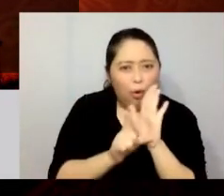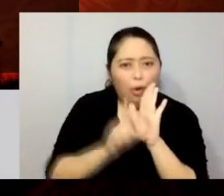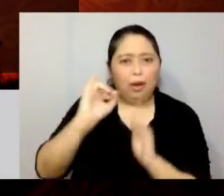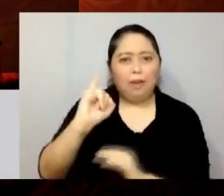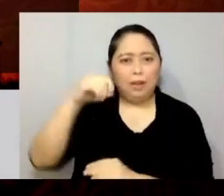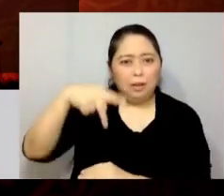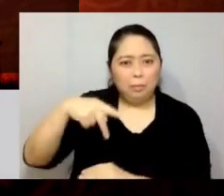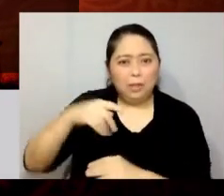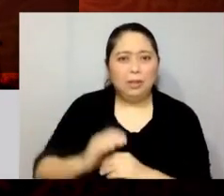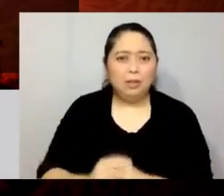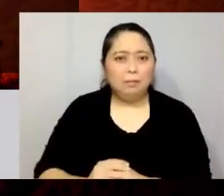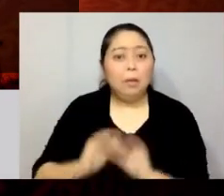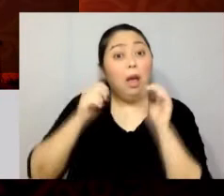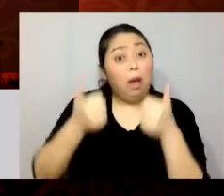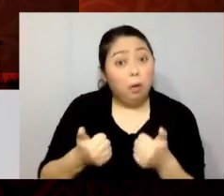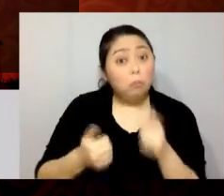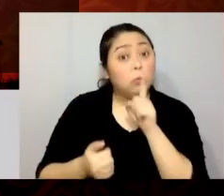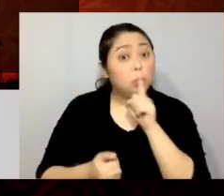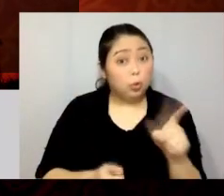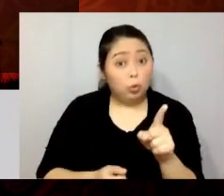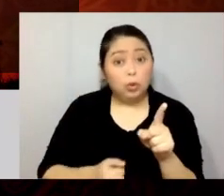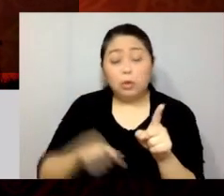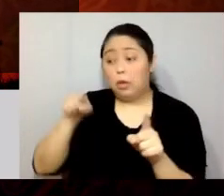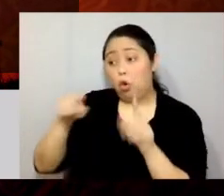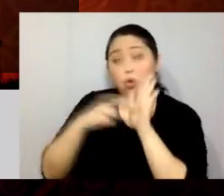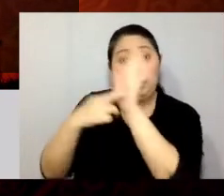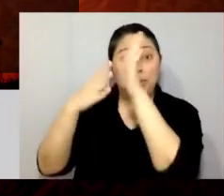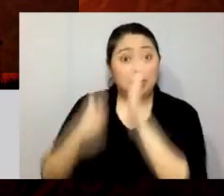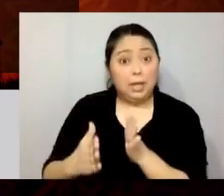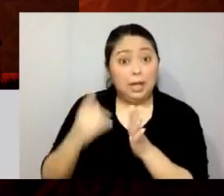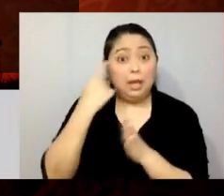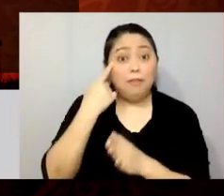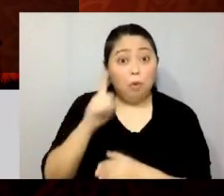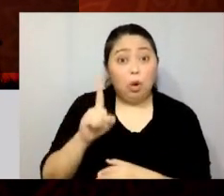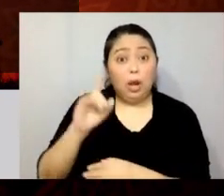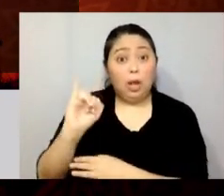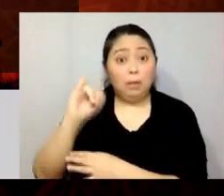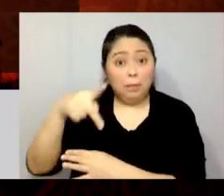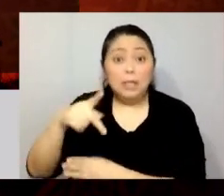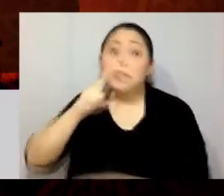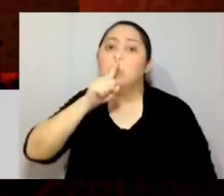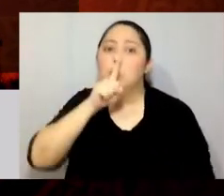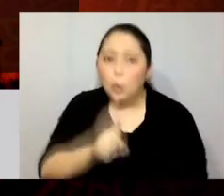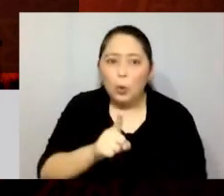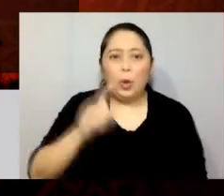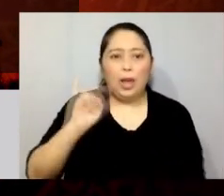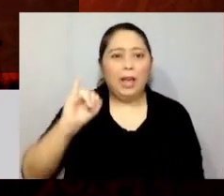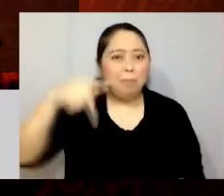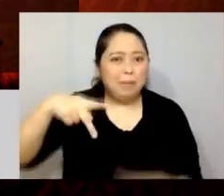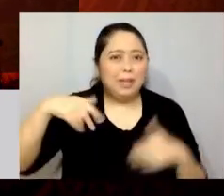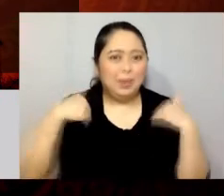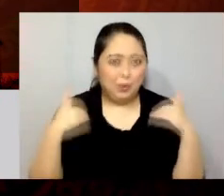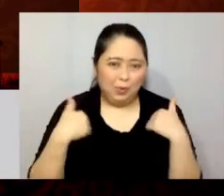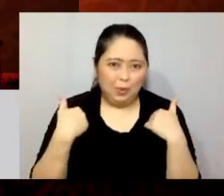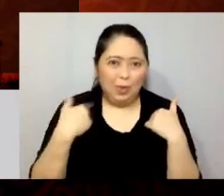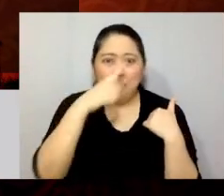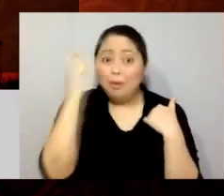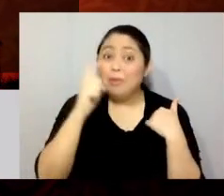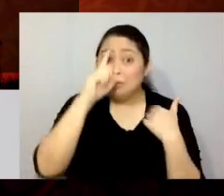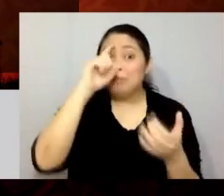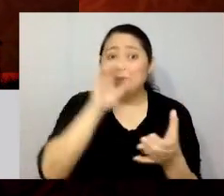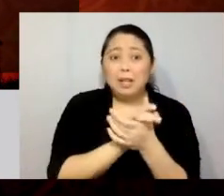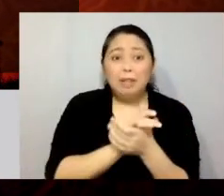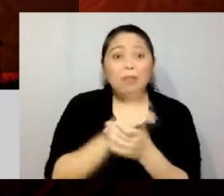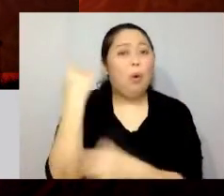po sila makakasiguro na kanilang representative sa BYC ay legitimate IT? Legitimate IT youth, because we